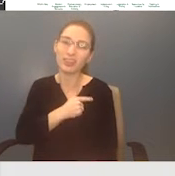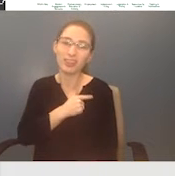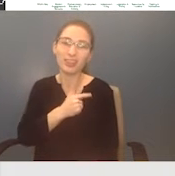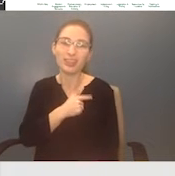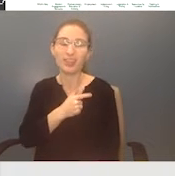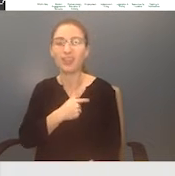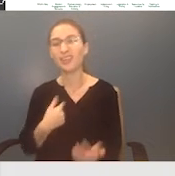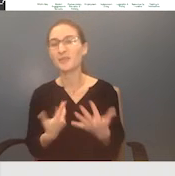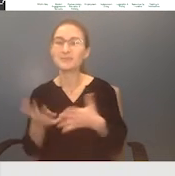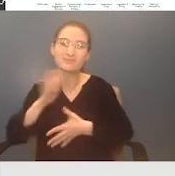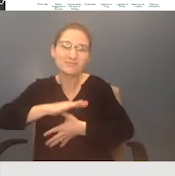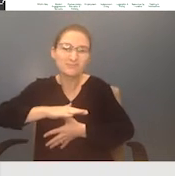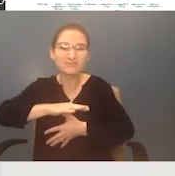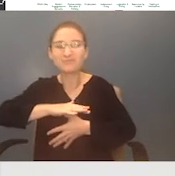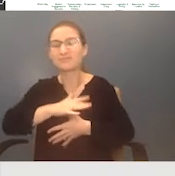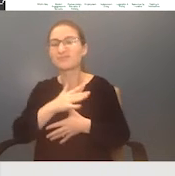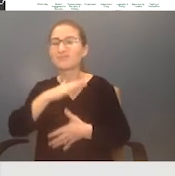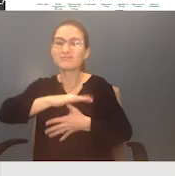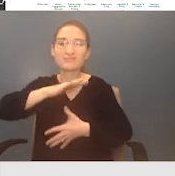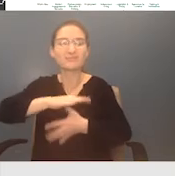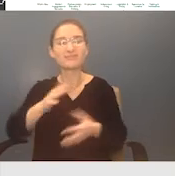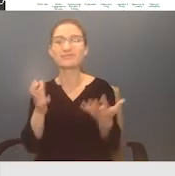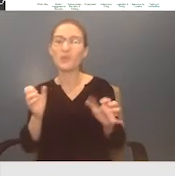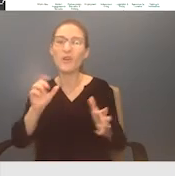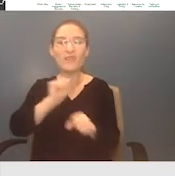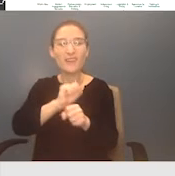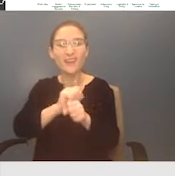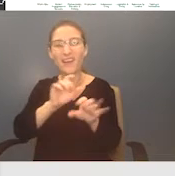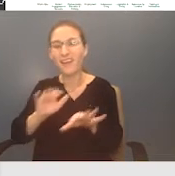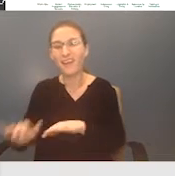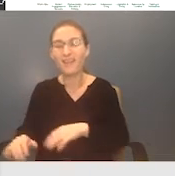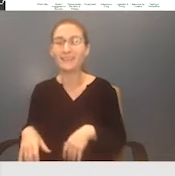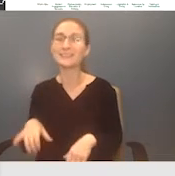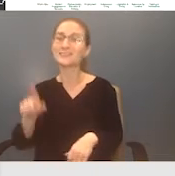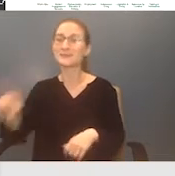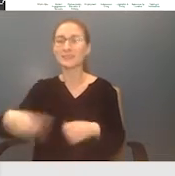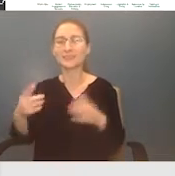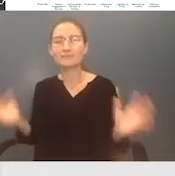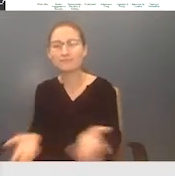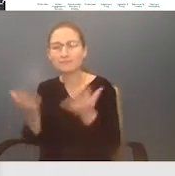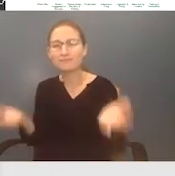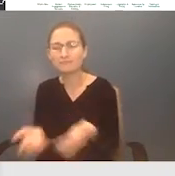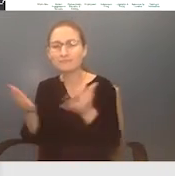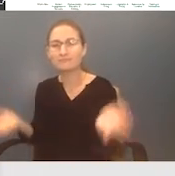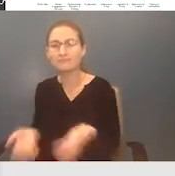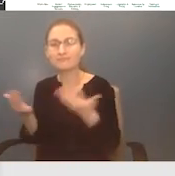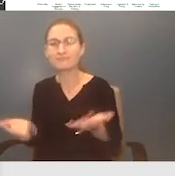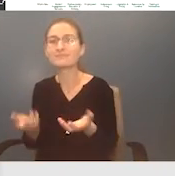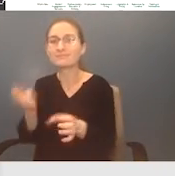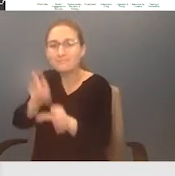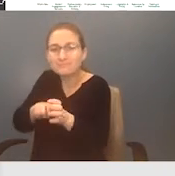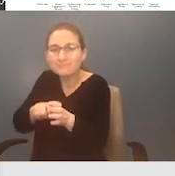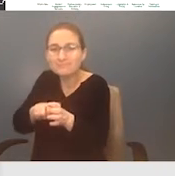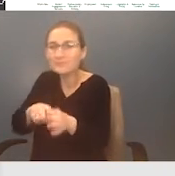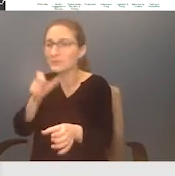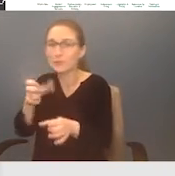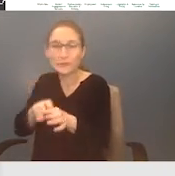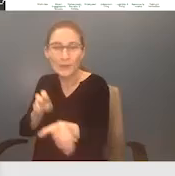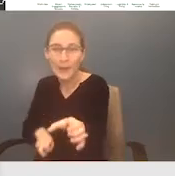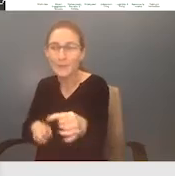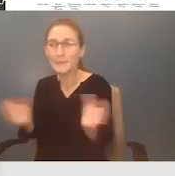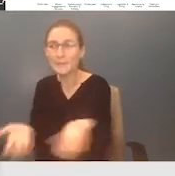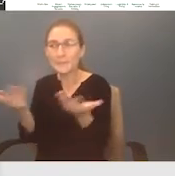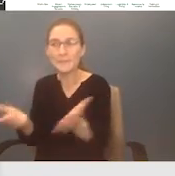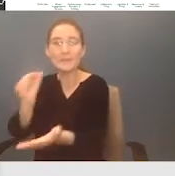keeping your young person on track is huge. So there's a little section on that. Here are those